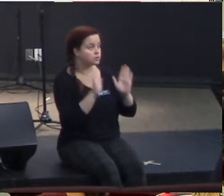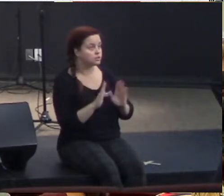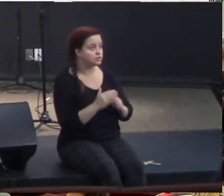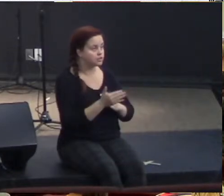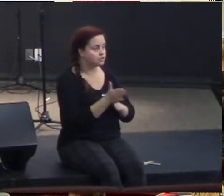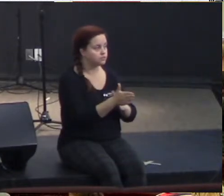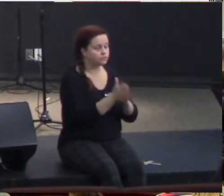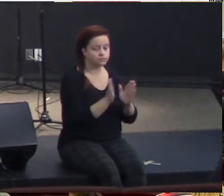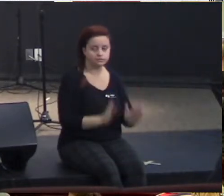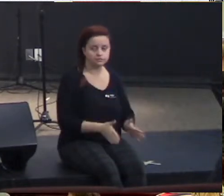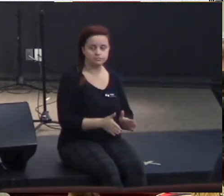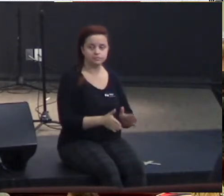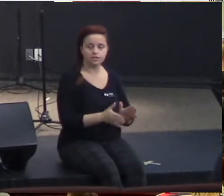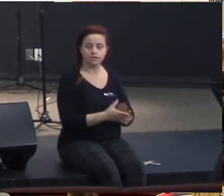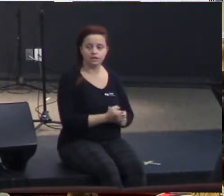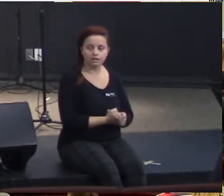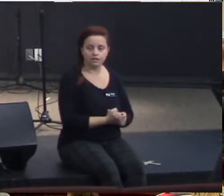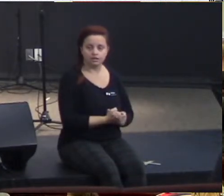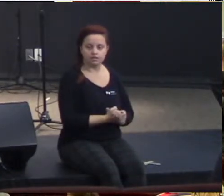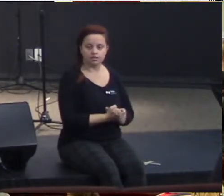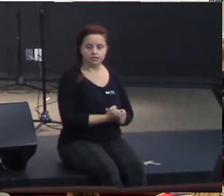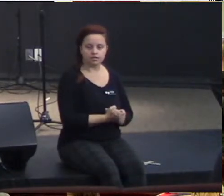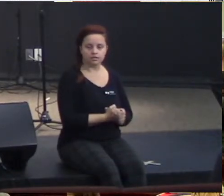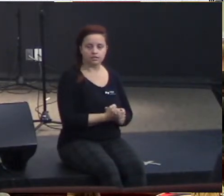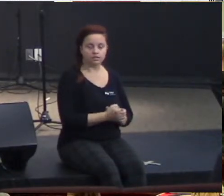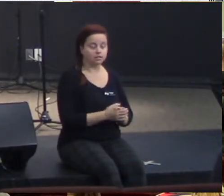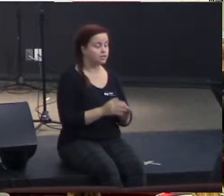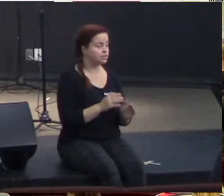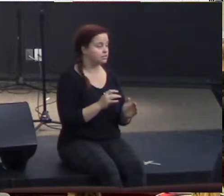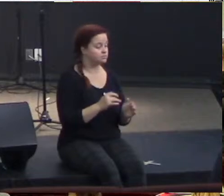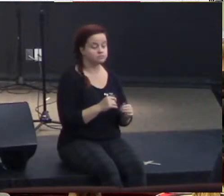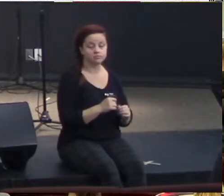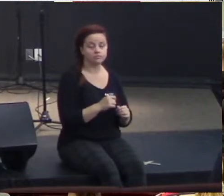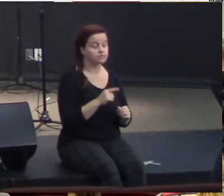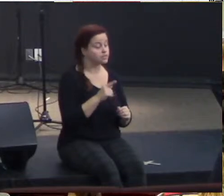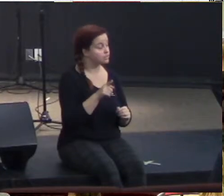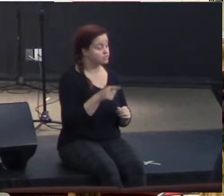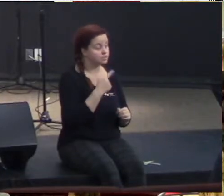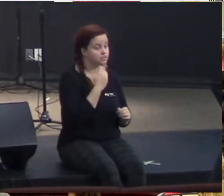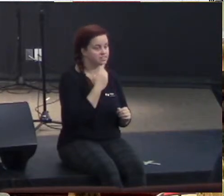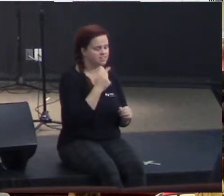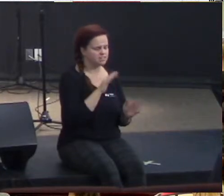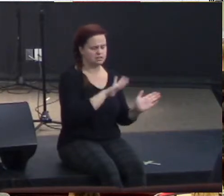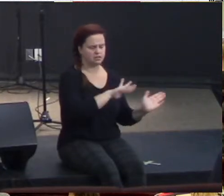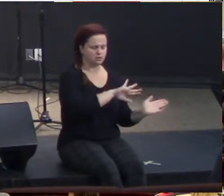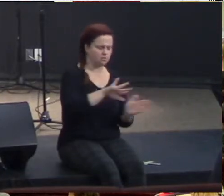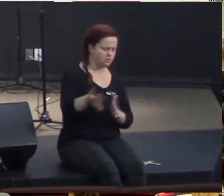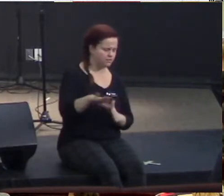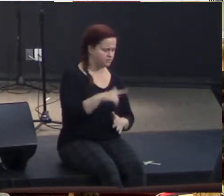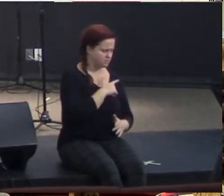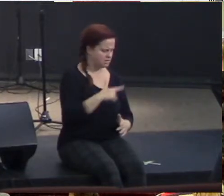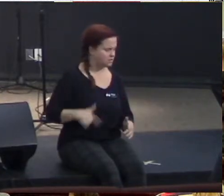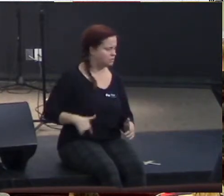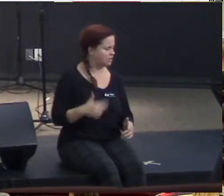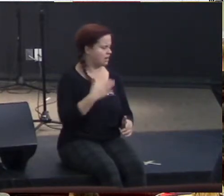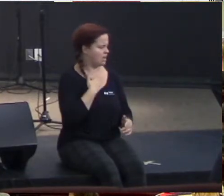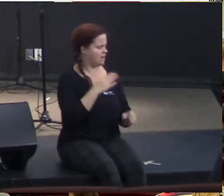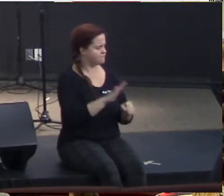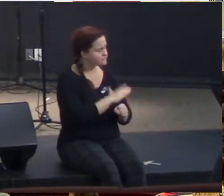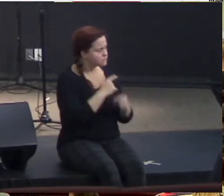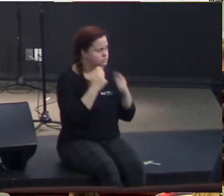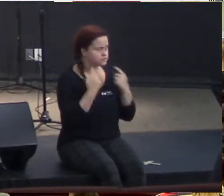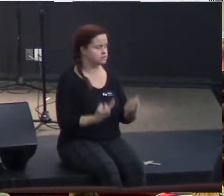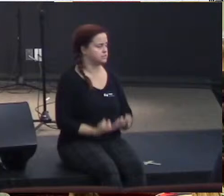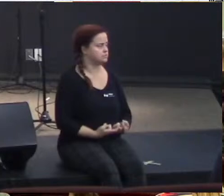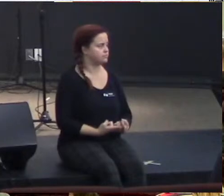saw this, fell at Jesus' knees and said, go away from me, Lord. I am a sinful man. For he and all